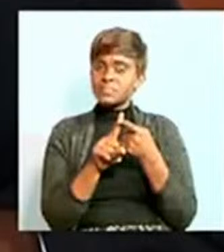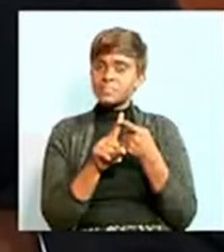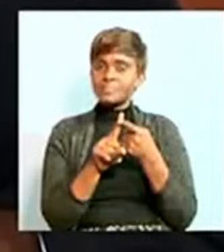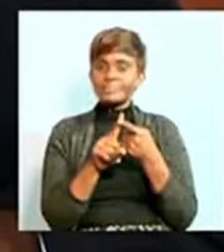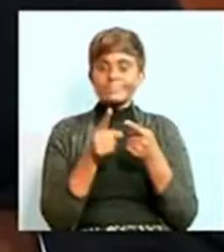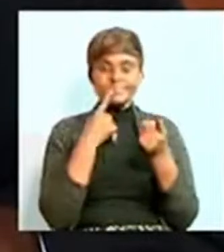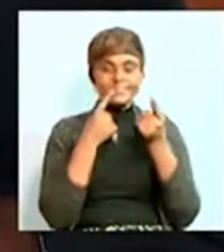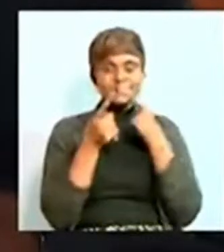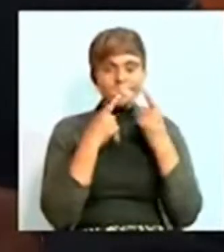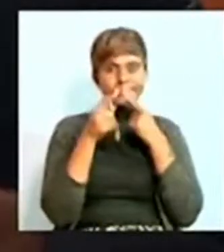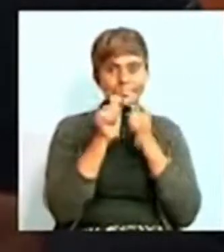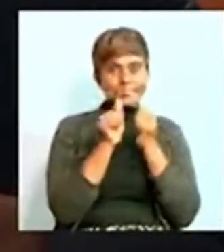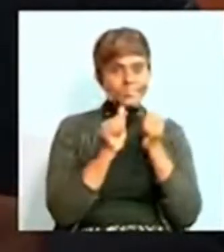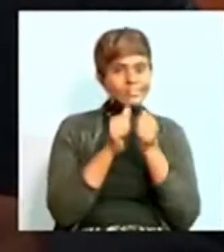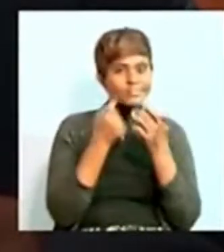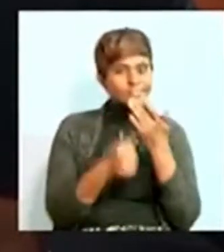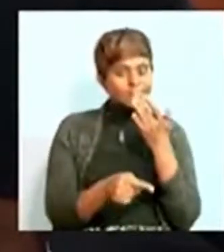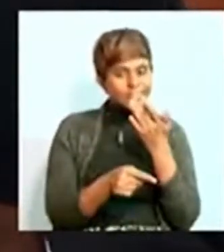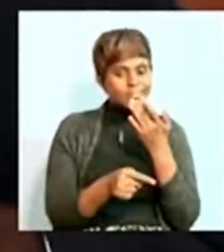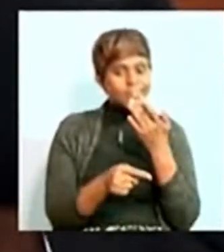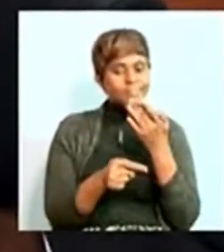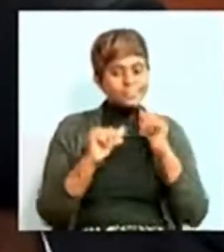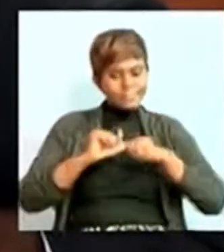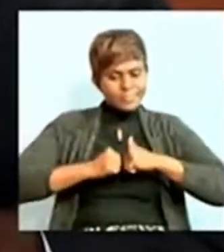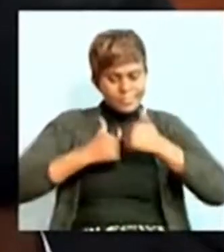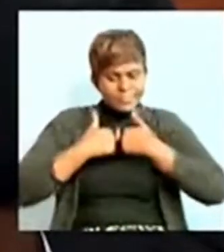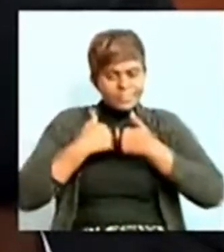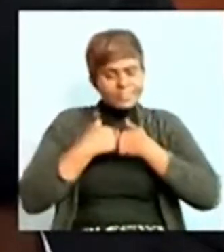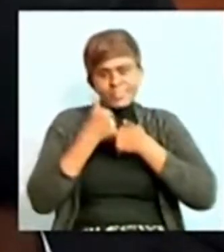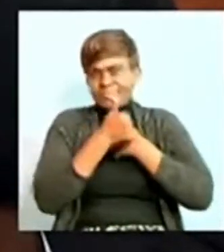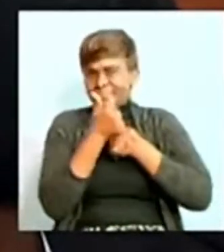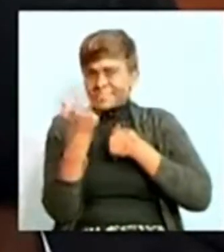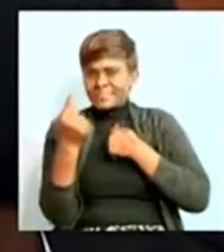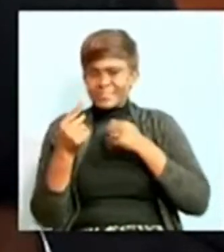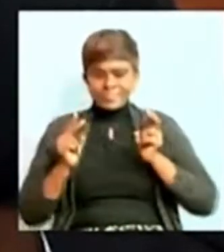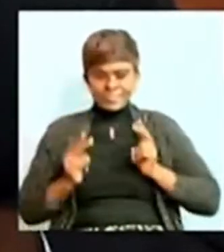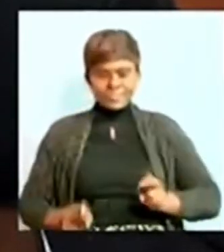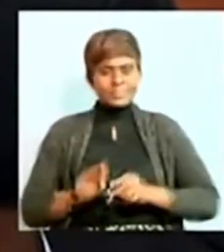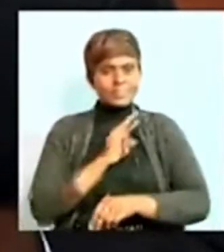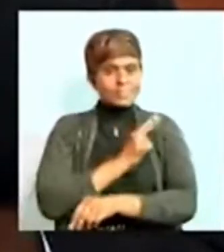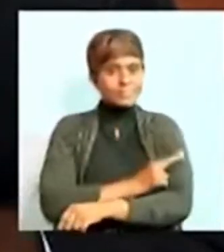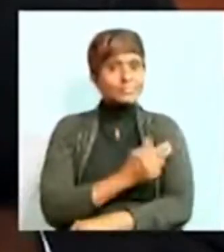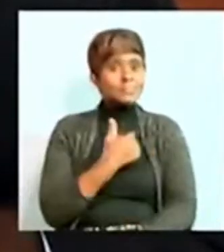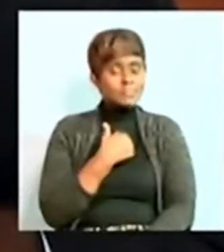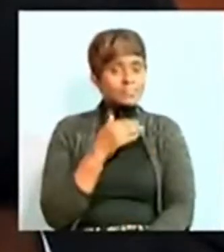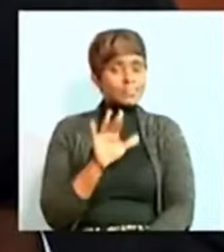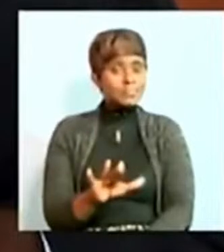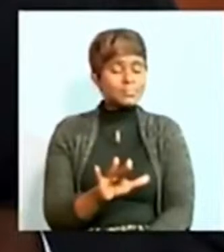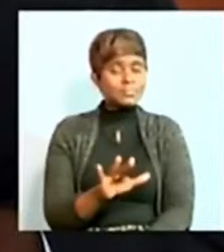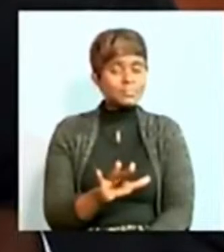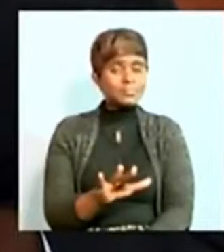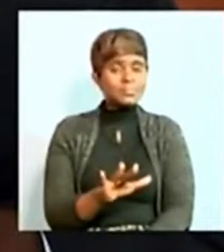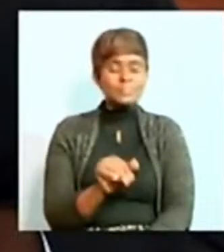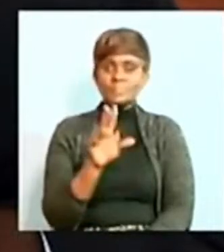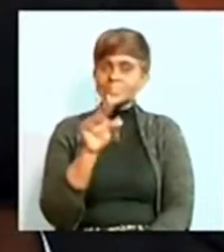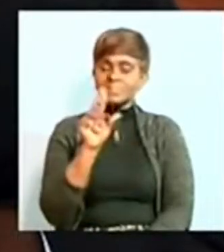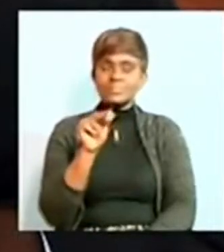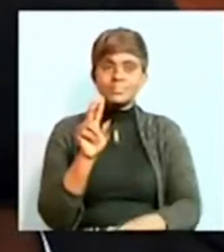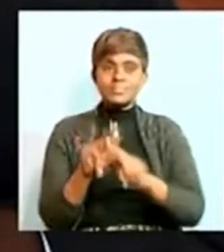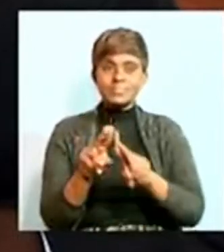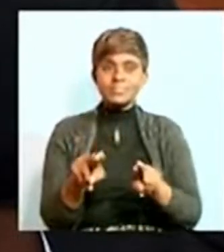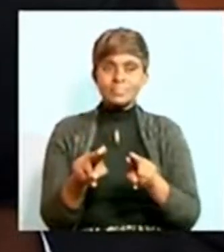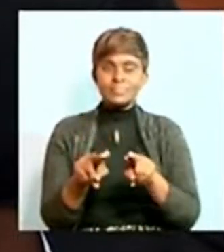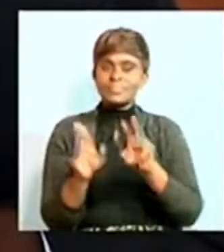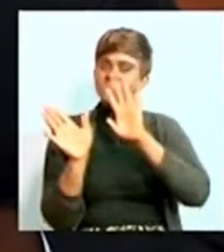is talking of what? Do we have anyone, human resource? No, Chair.